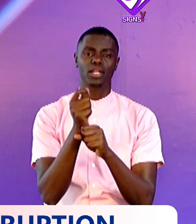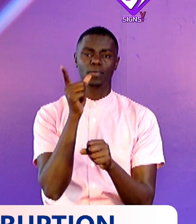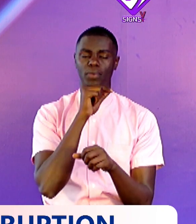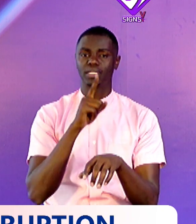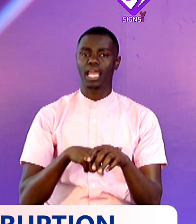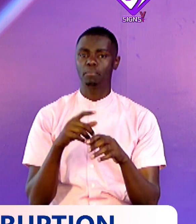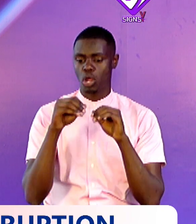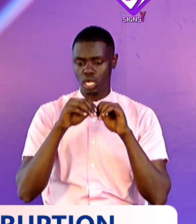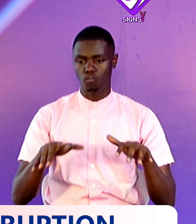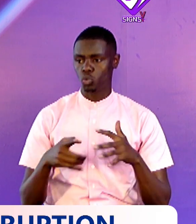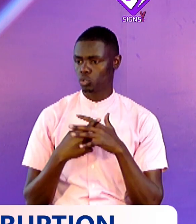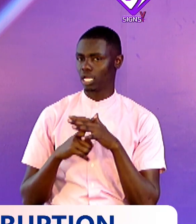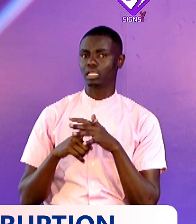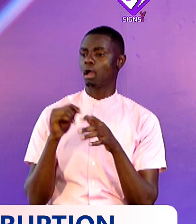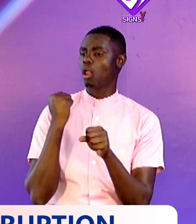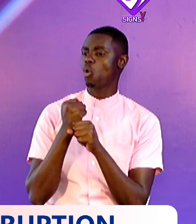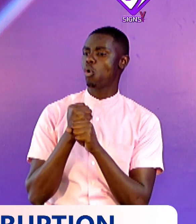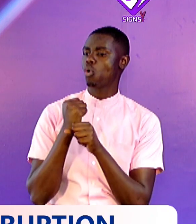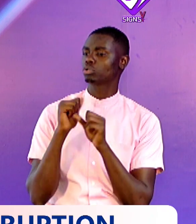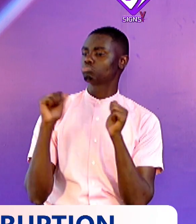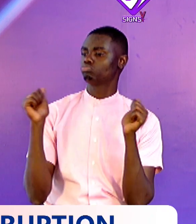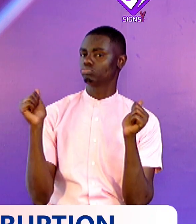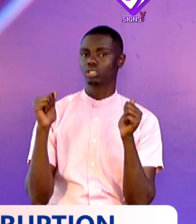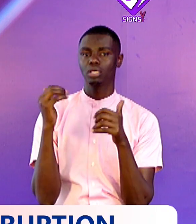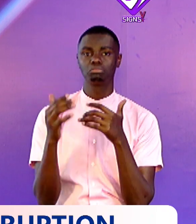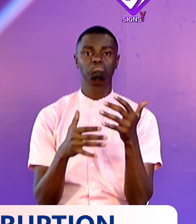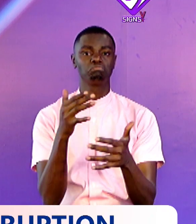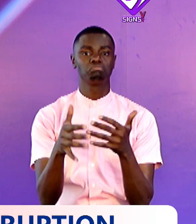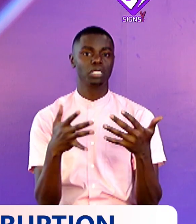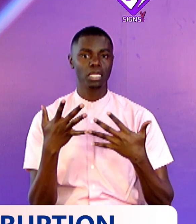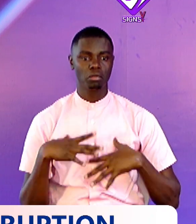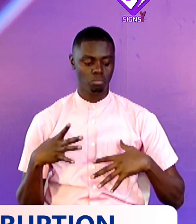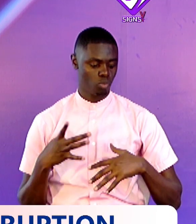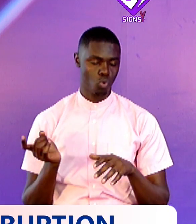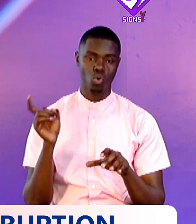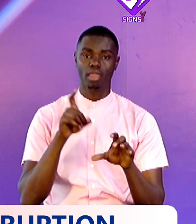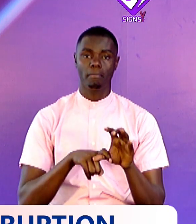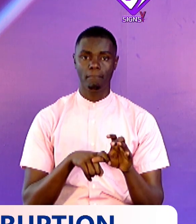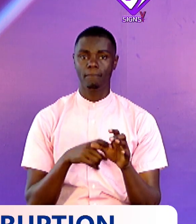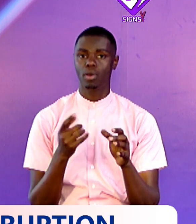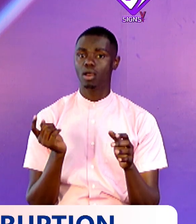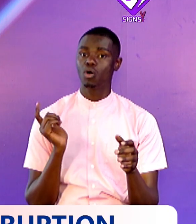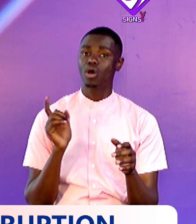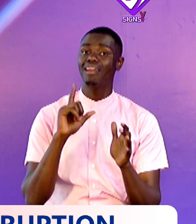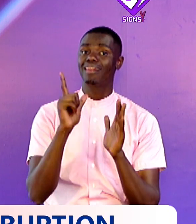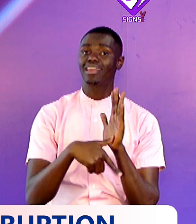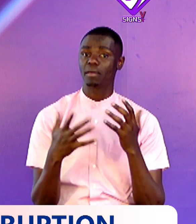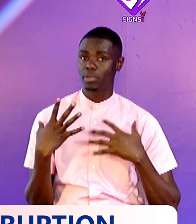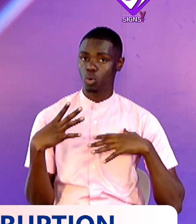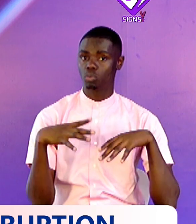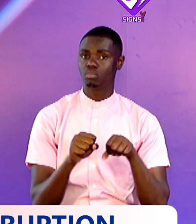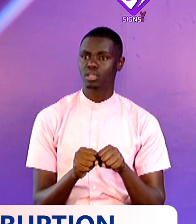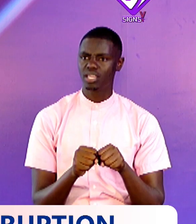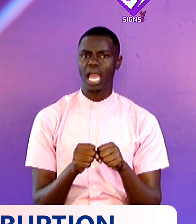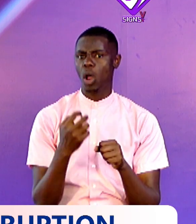started. Then going forward, the people that came after, the predecessors, wakakuja wakapata, so